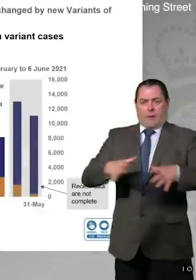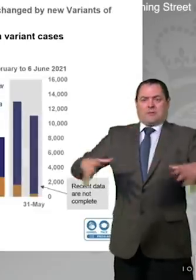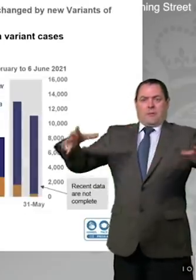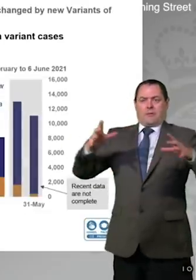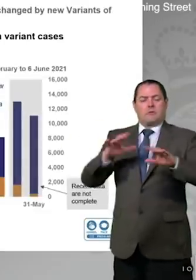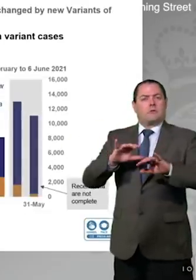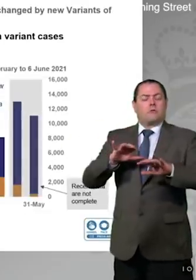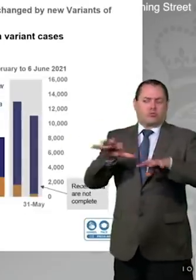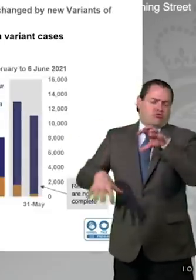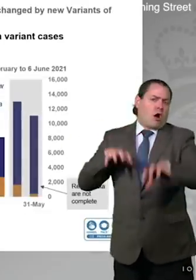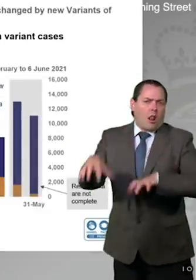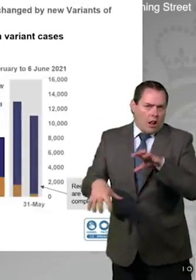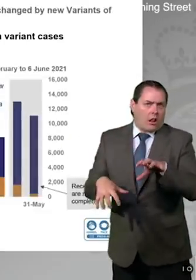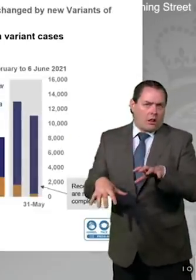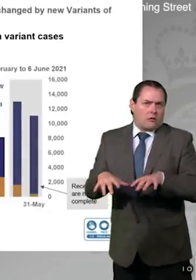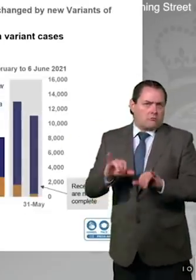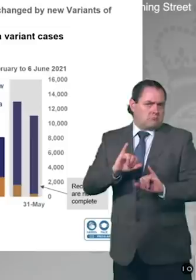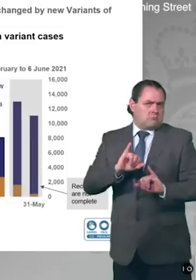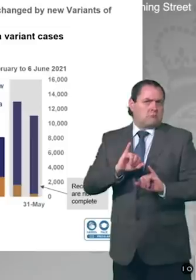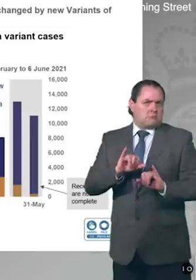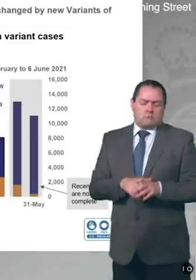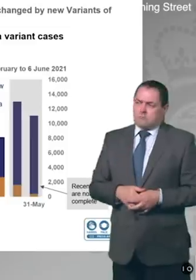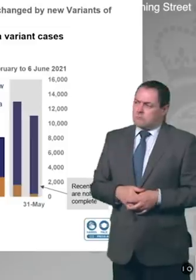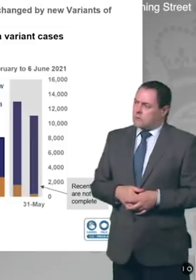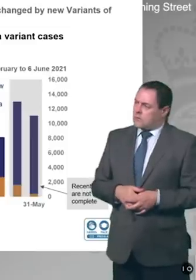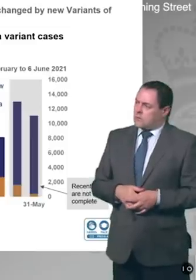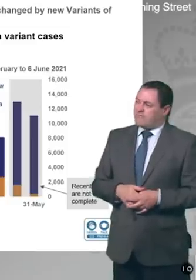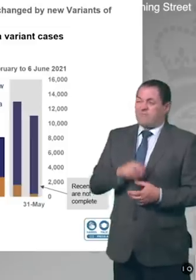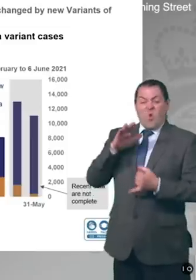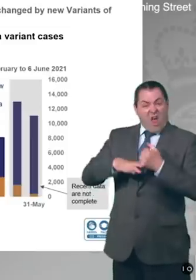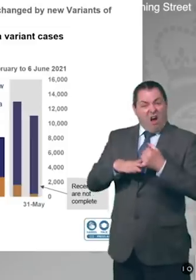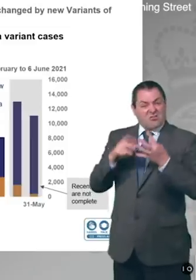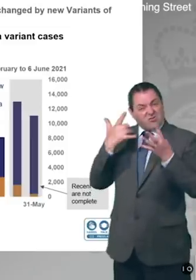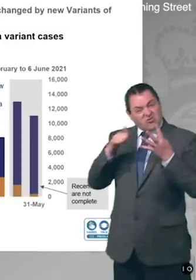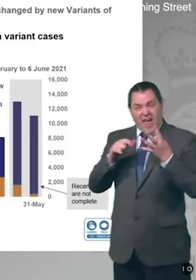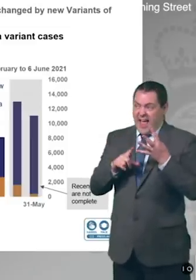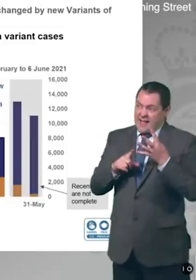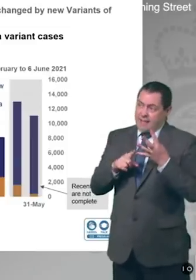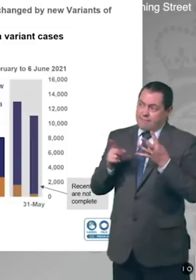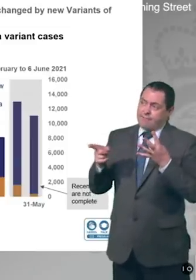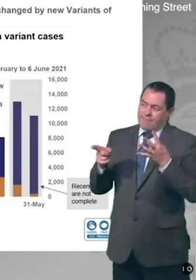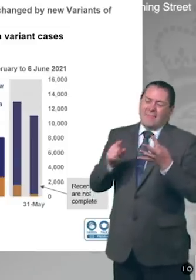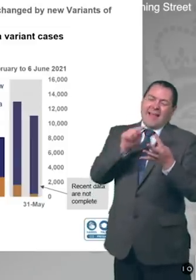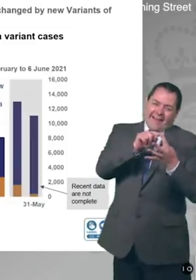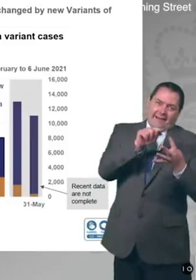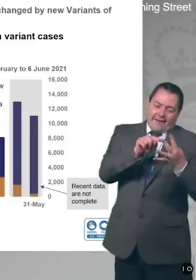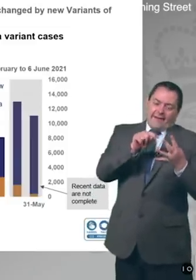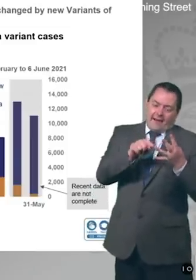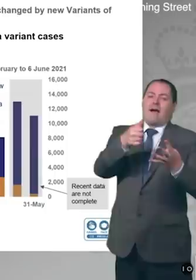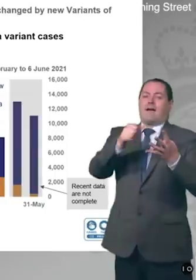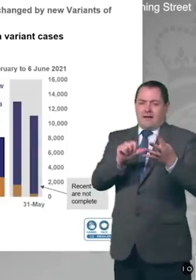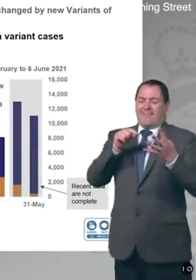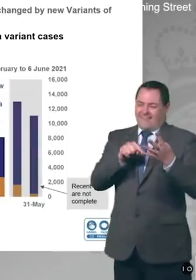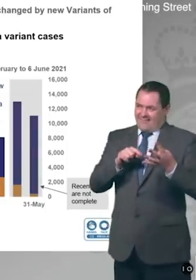slide, please. So the final test, and really this has been led up to by the things that have happened previously, is, has